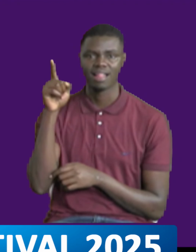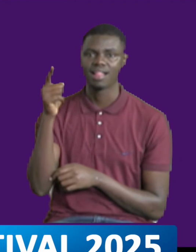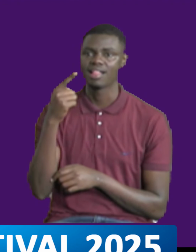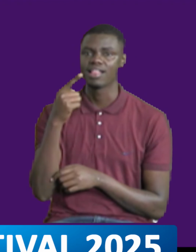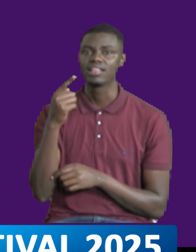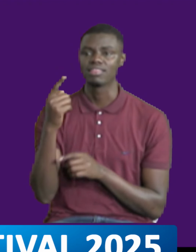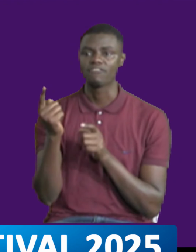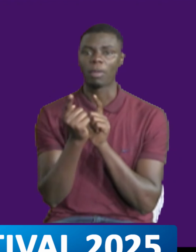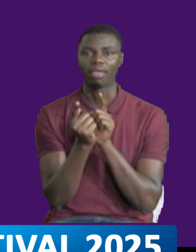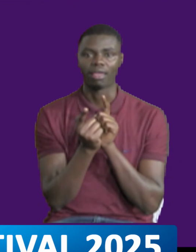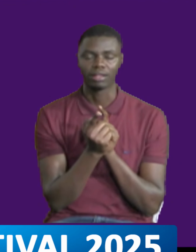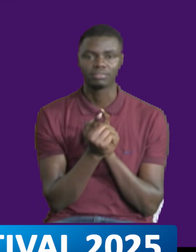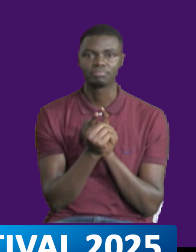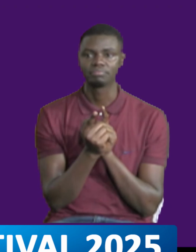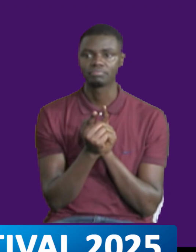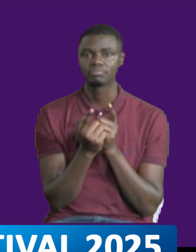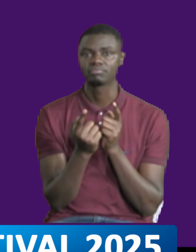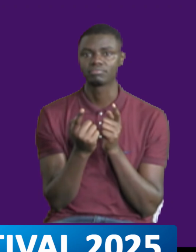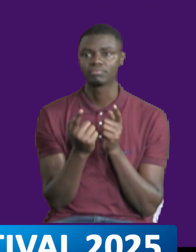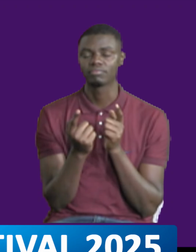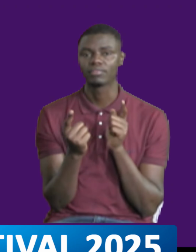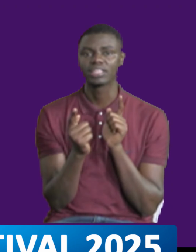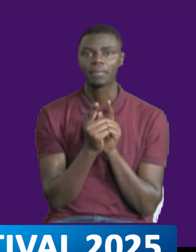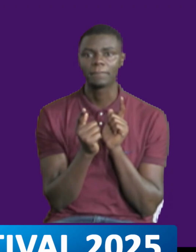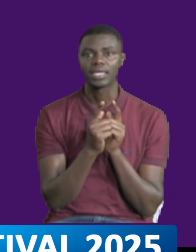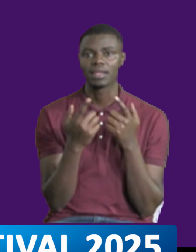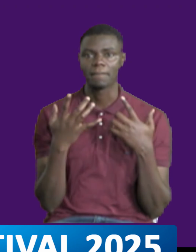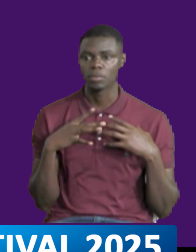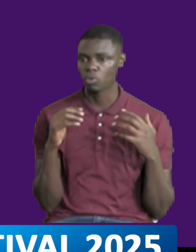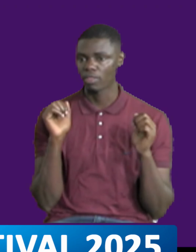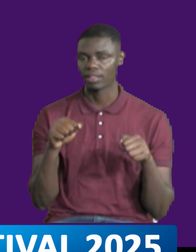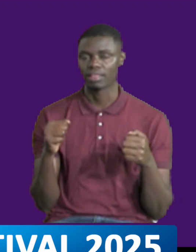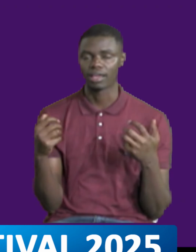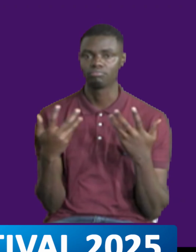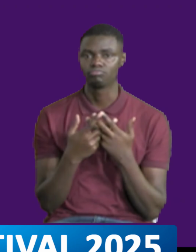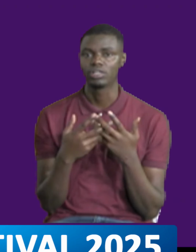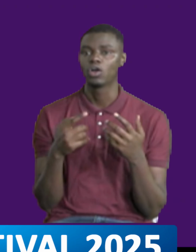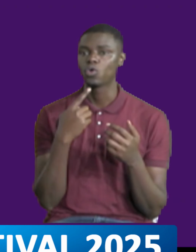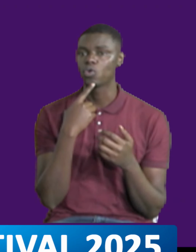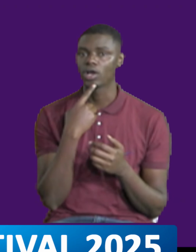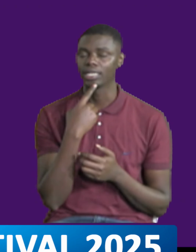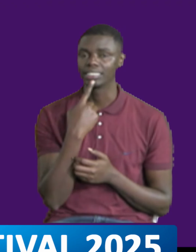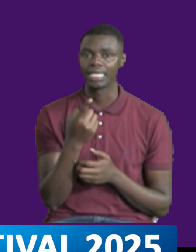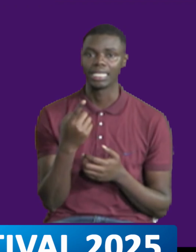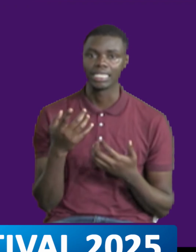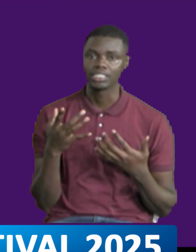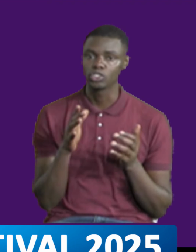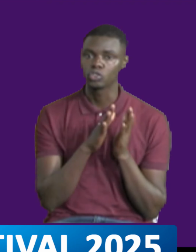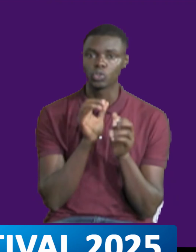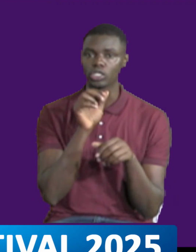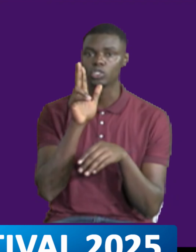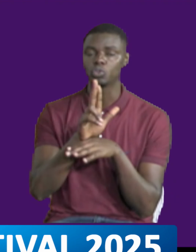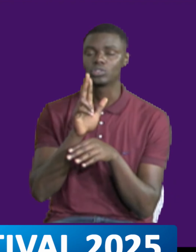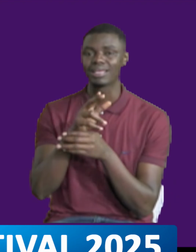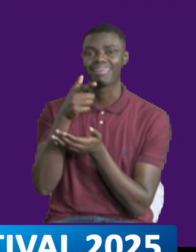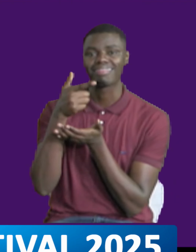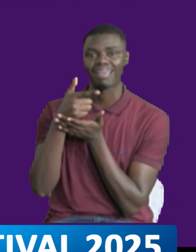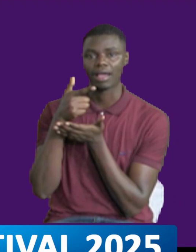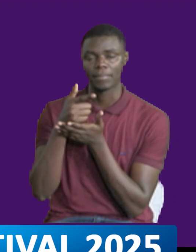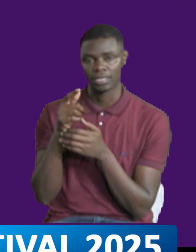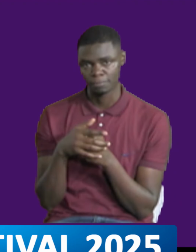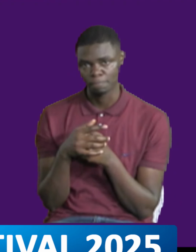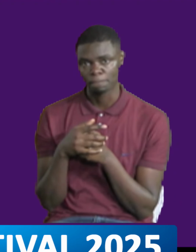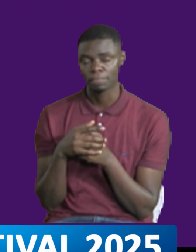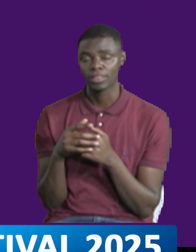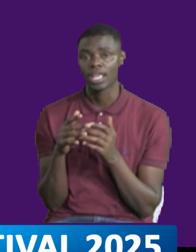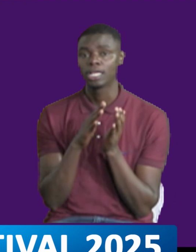they've met like-minded people, who are just telling stories through using their lenses. Stories that,